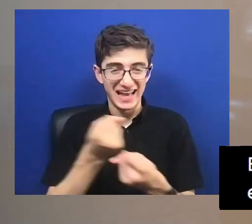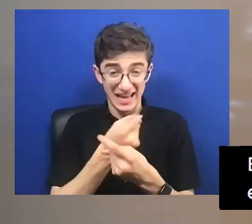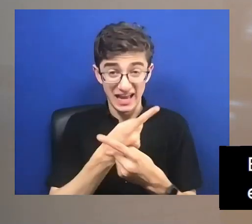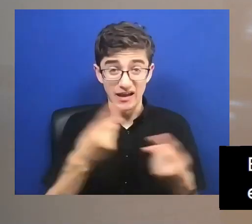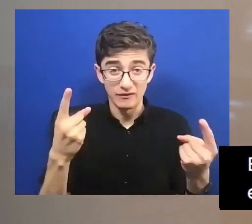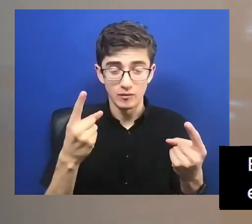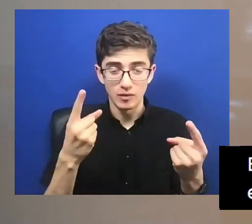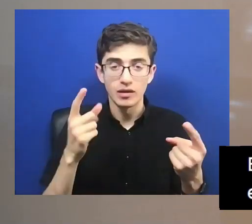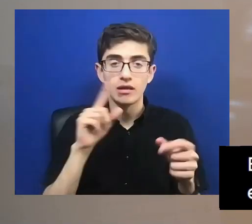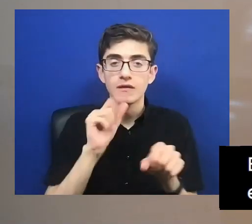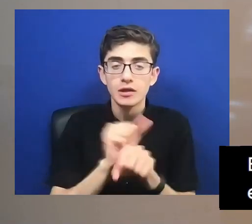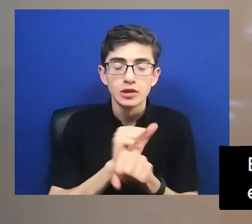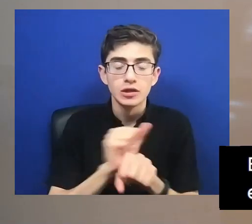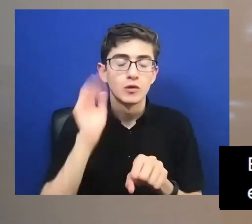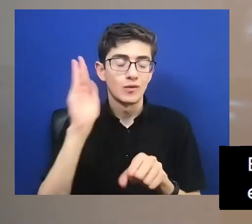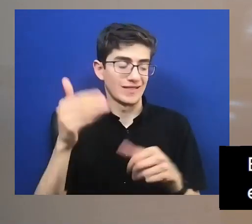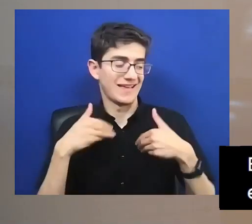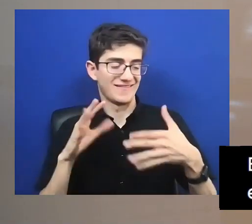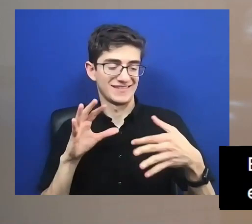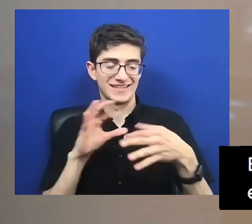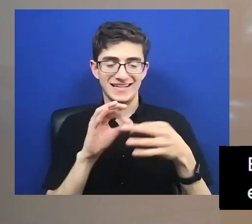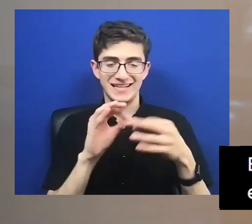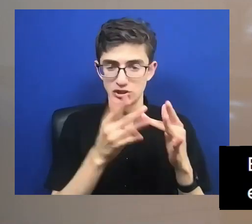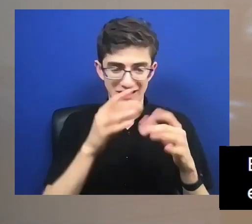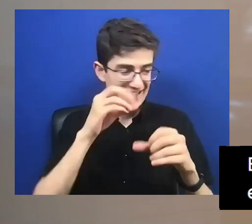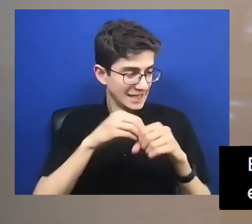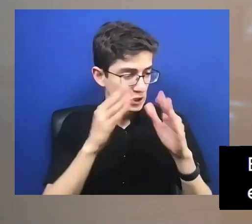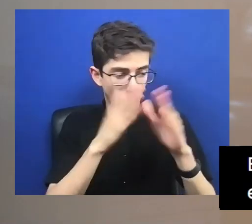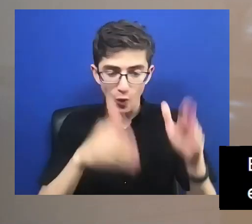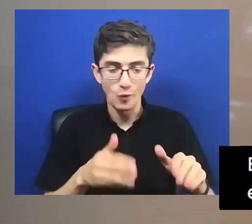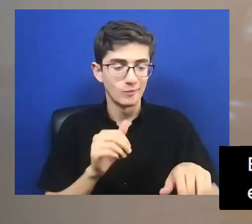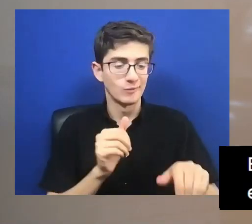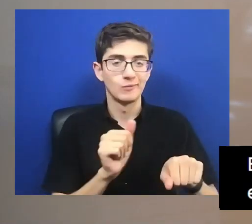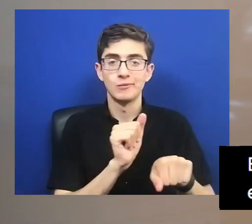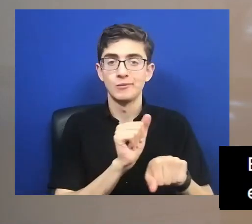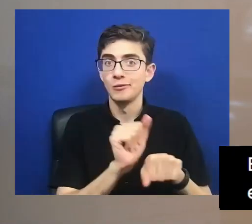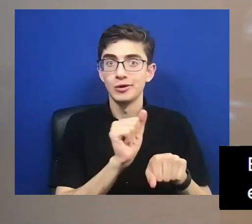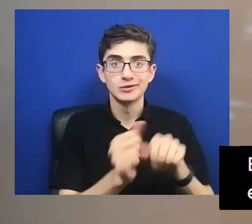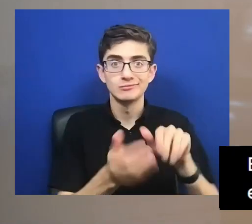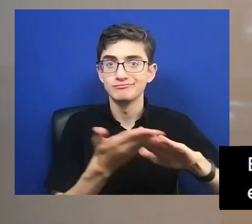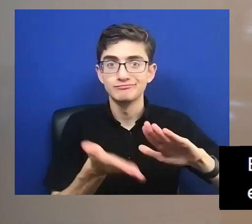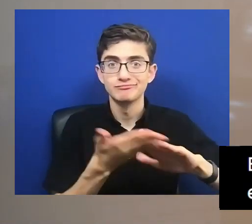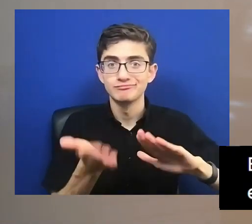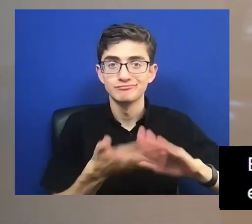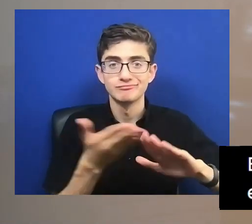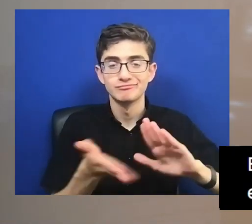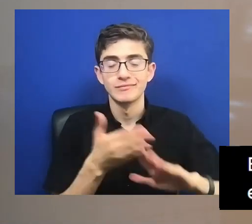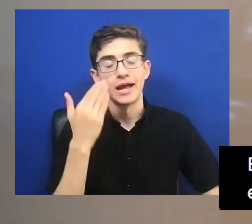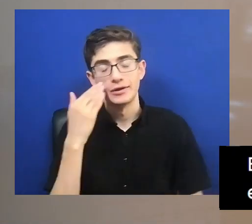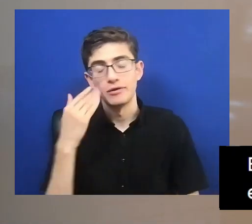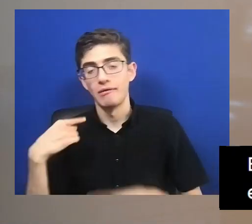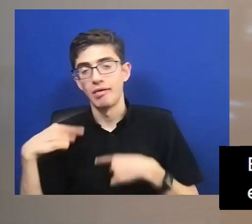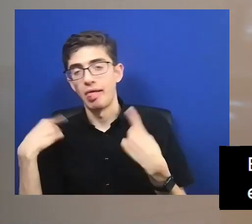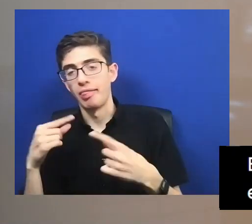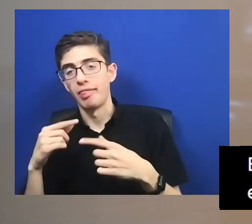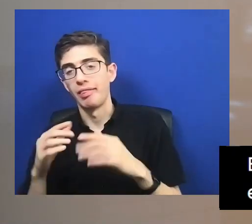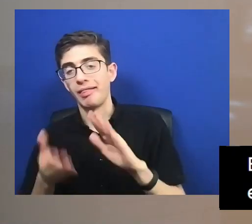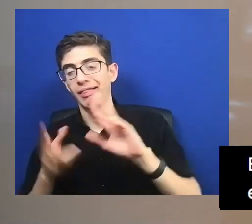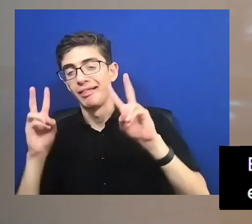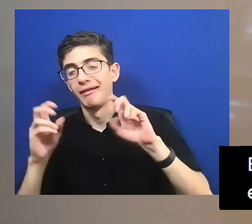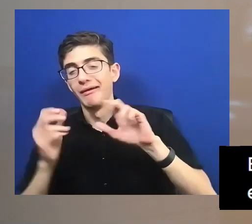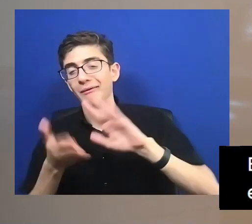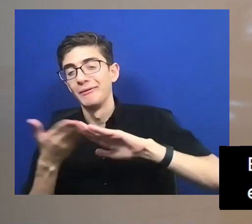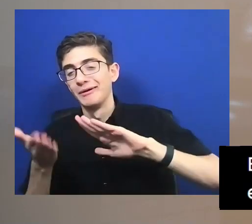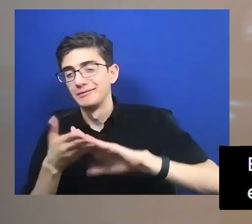literally having connected internet in their home, working, not like just that it hasn't, but actually working within the